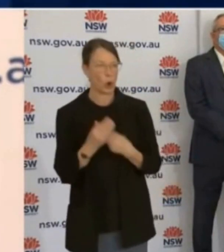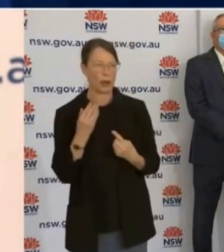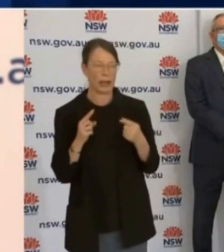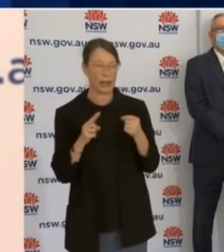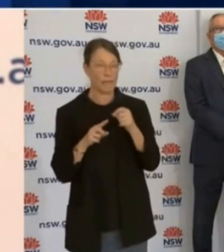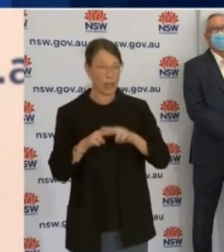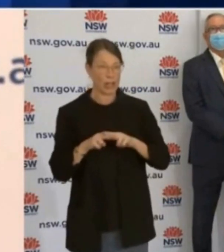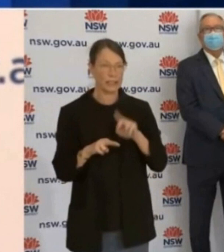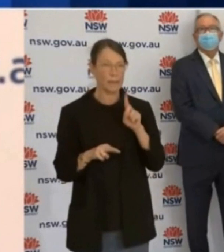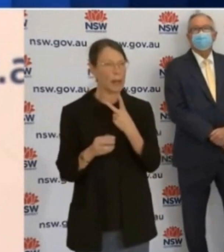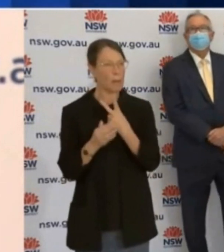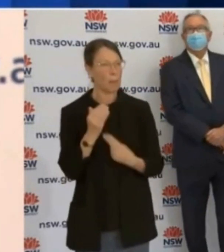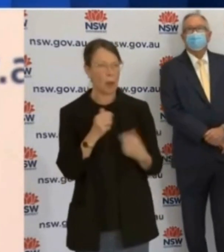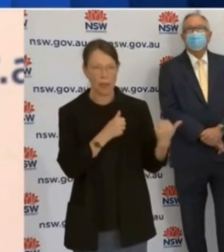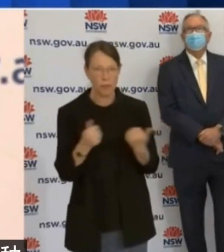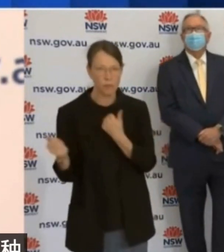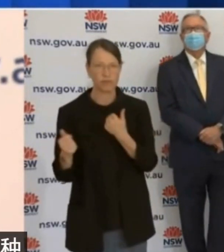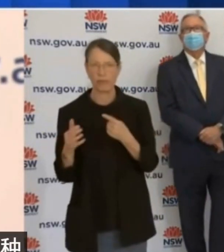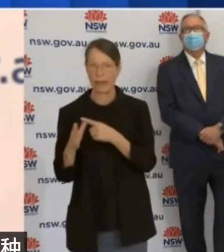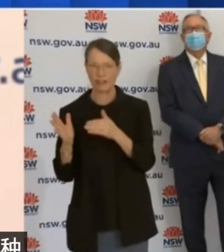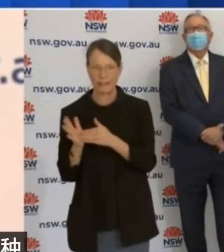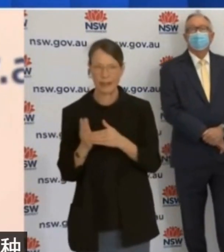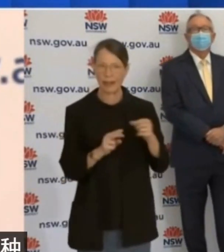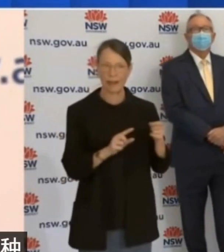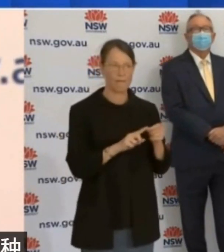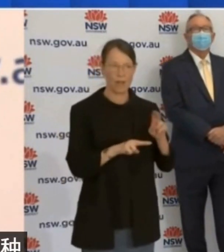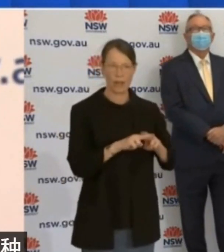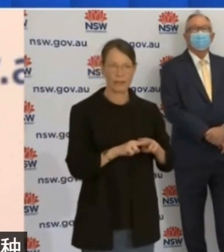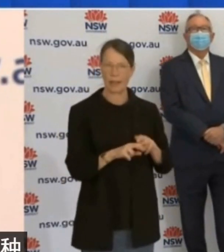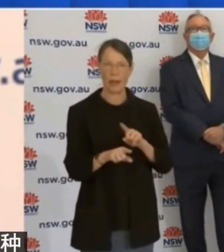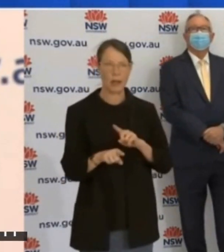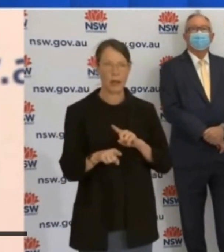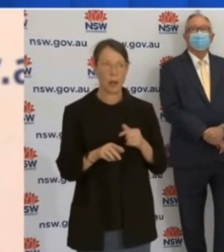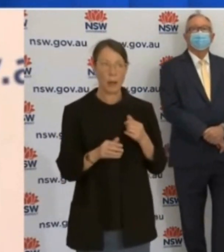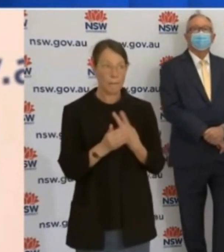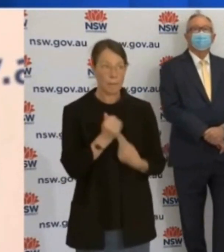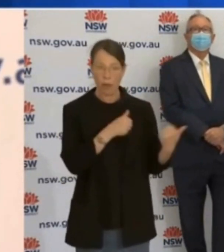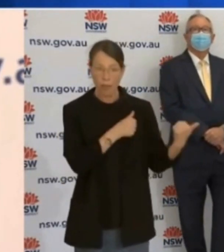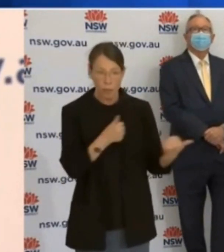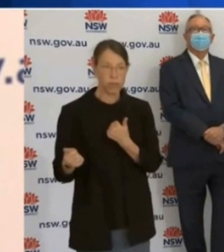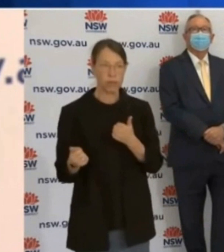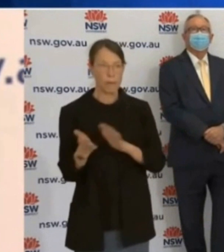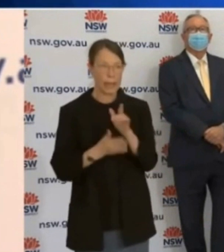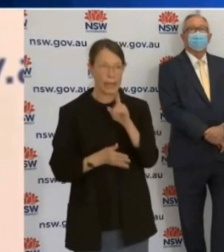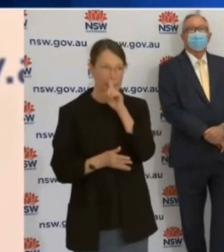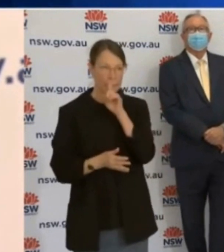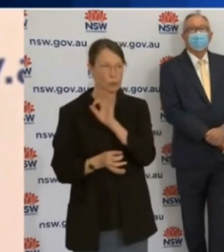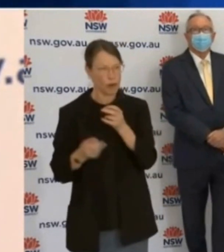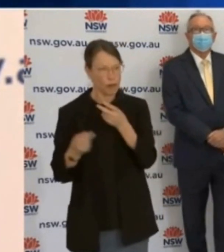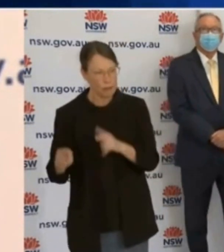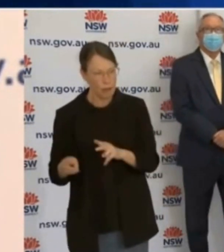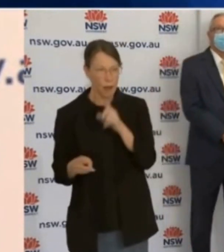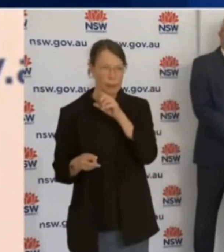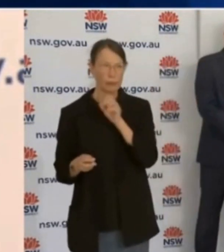very effective. Both vaccines have stopped people dying. Both vaccines have stopped people going into hospital. So I